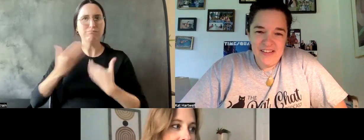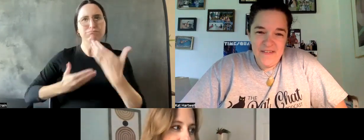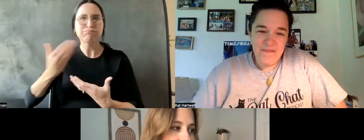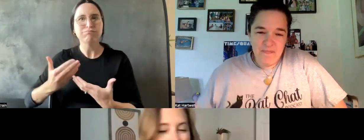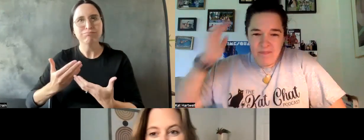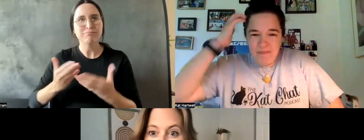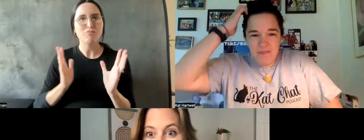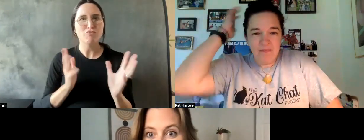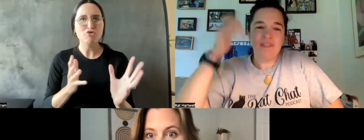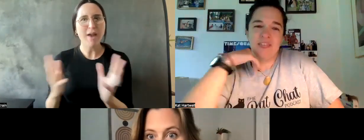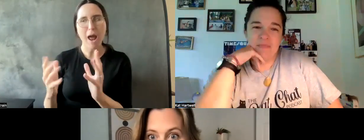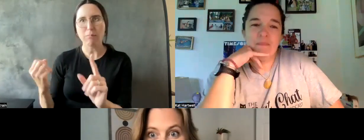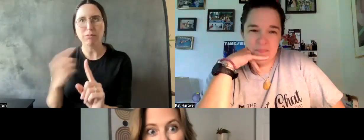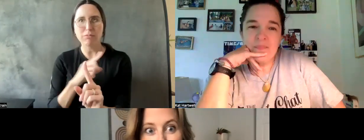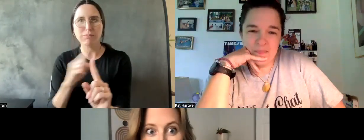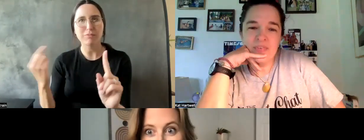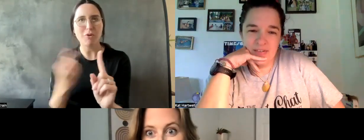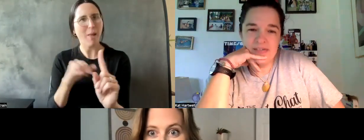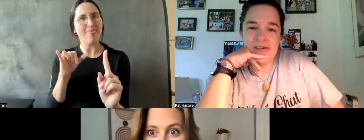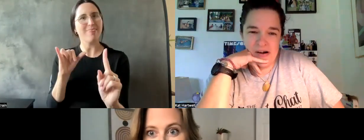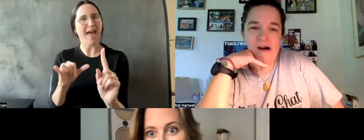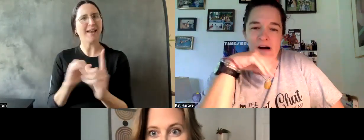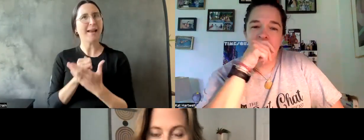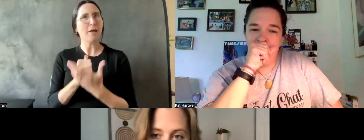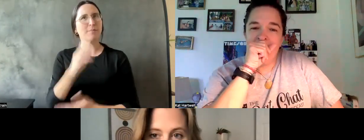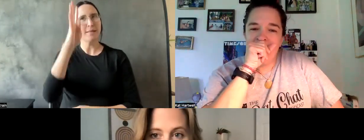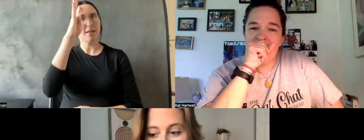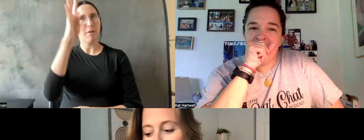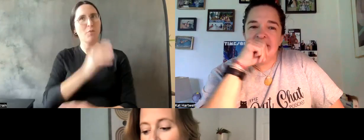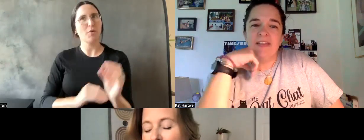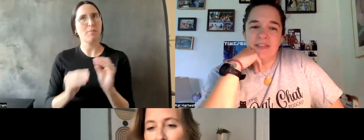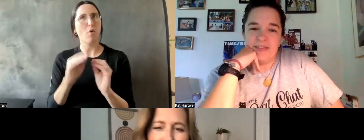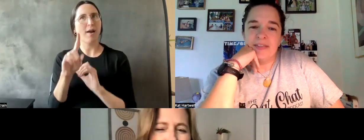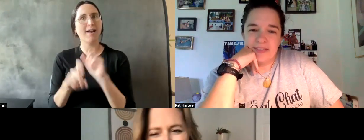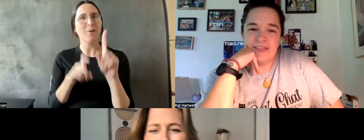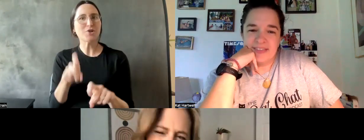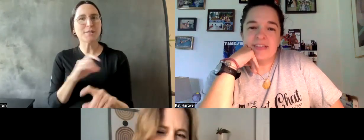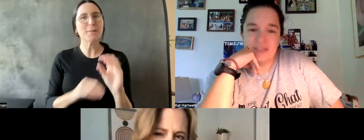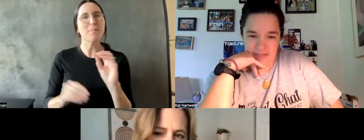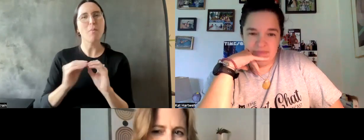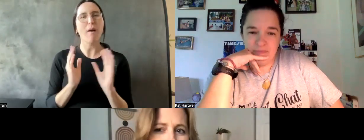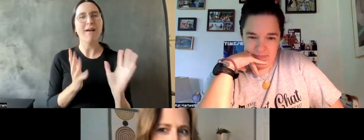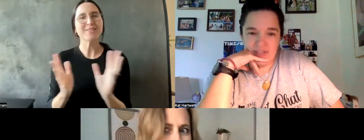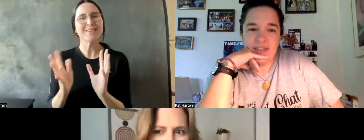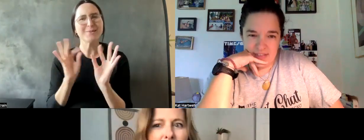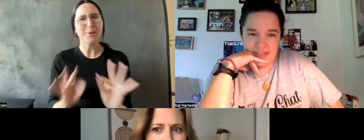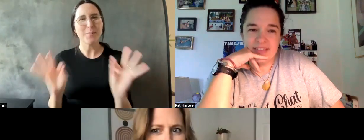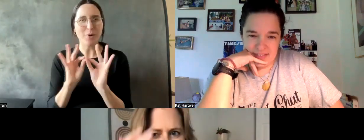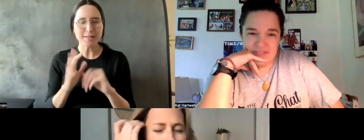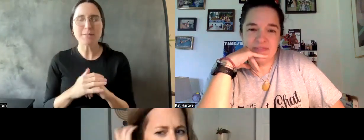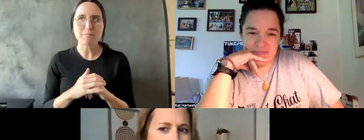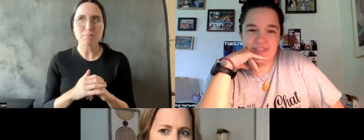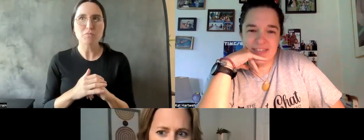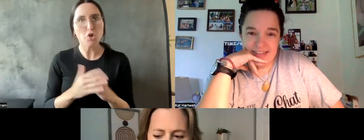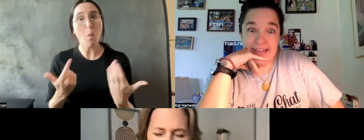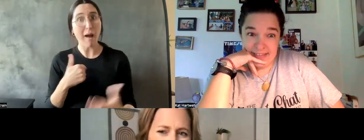kinds of lights a fire under all these other questions and conversations that we can have. So, I do the typical prep, right? Kind of like what